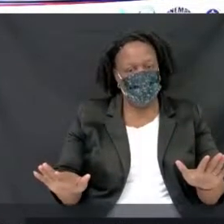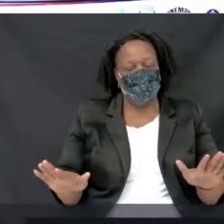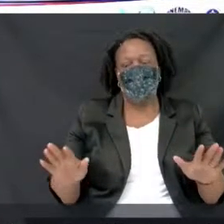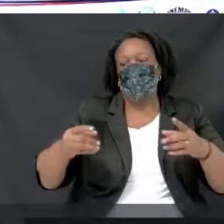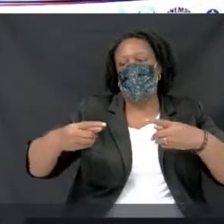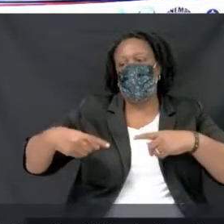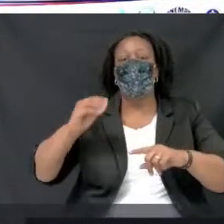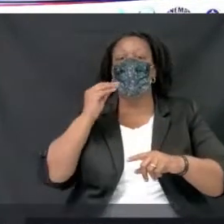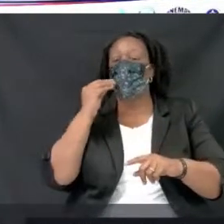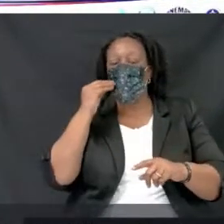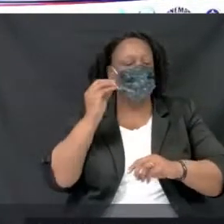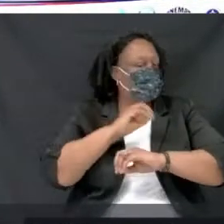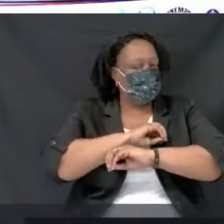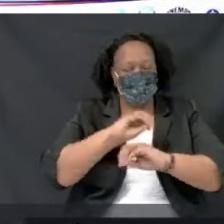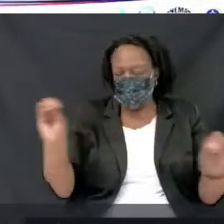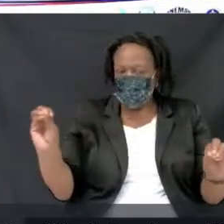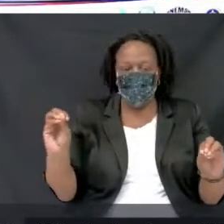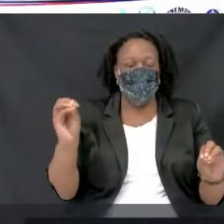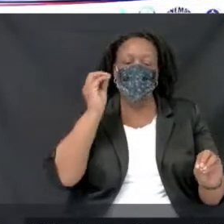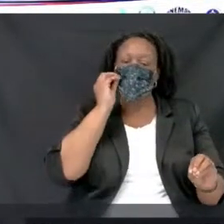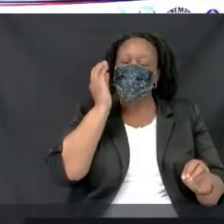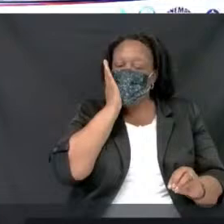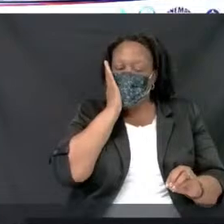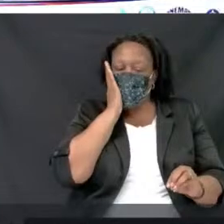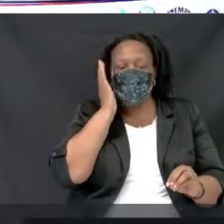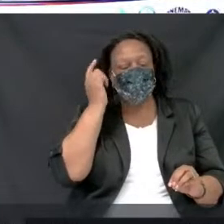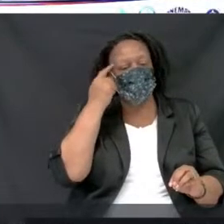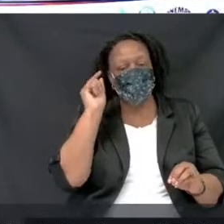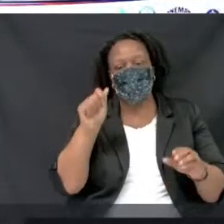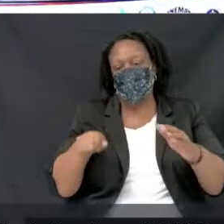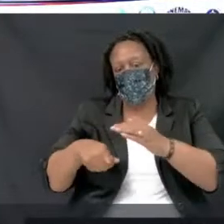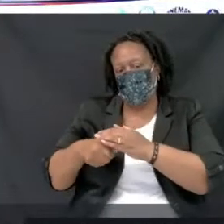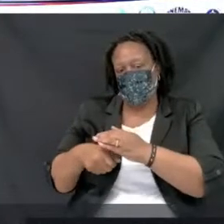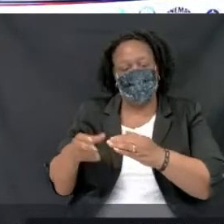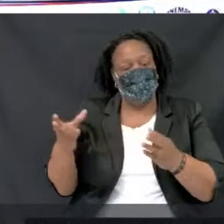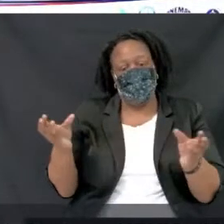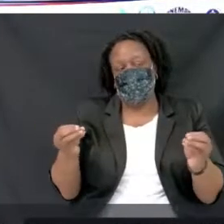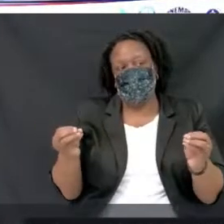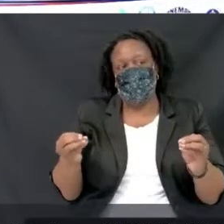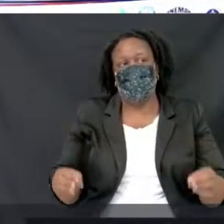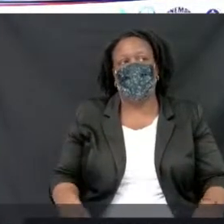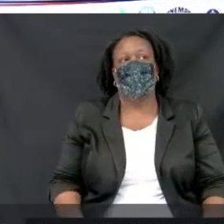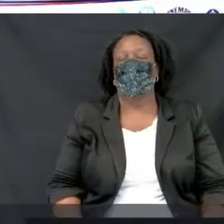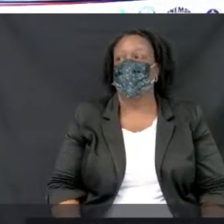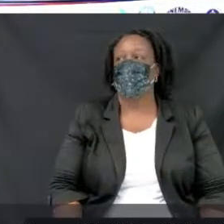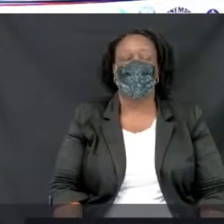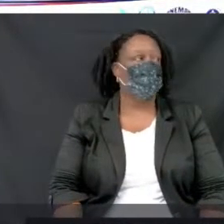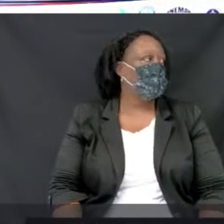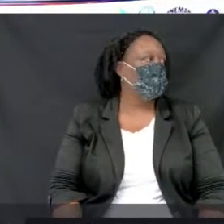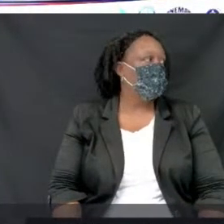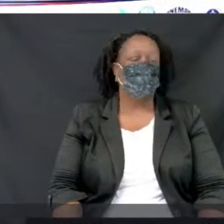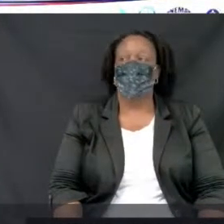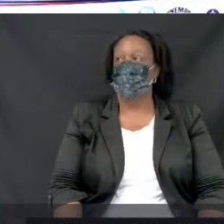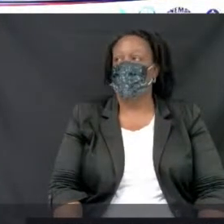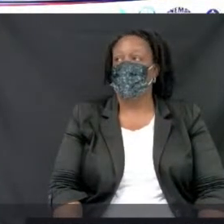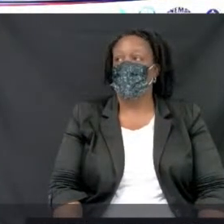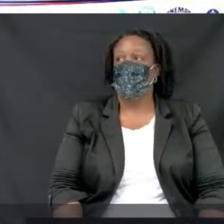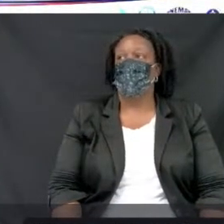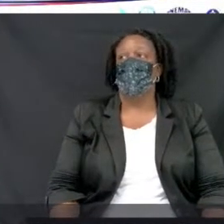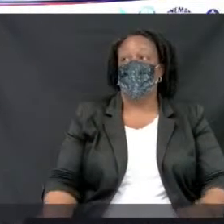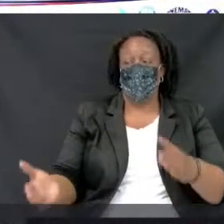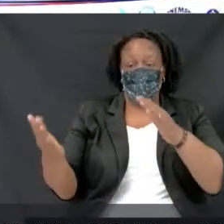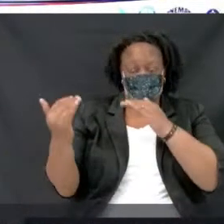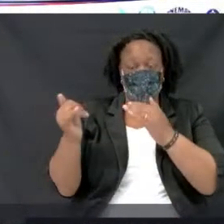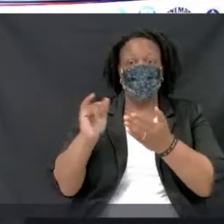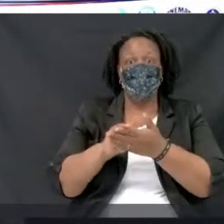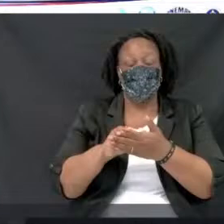will be implemented and updated in our health and entry protocols into St. Kitts and Nevis. We are hopeful that